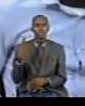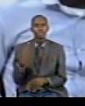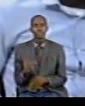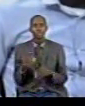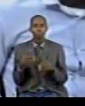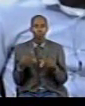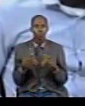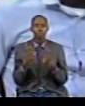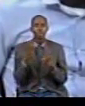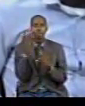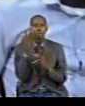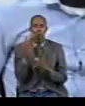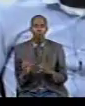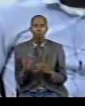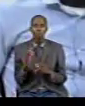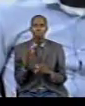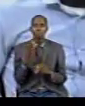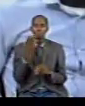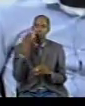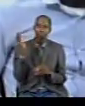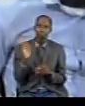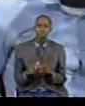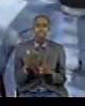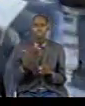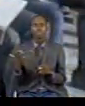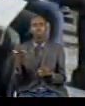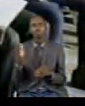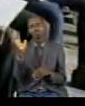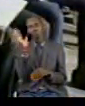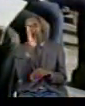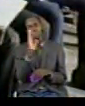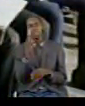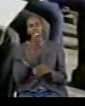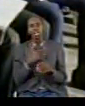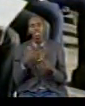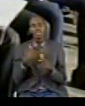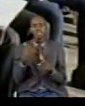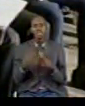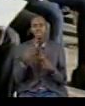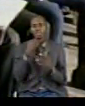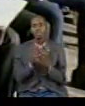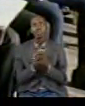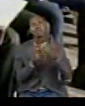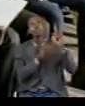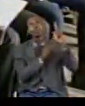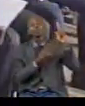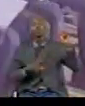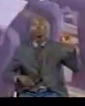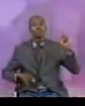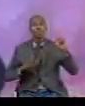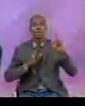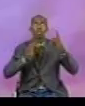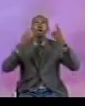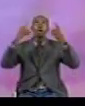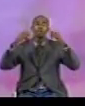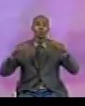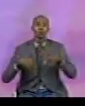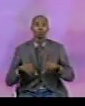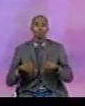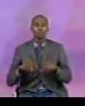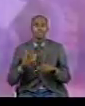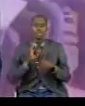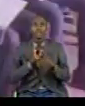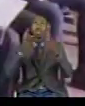darkness, bye-bye. And then you say, Lord, I come. I come to